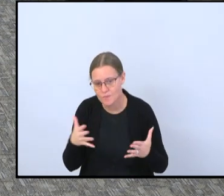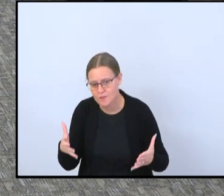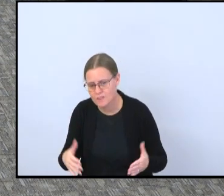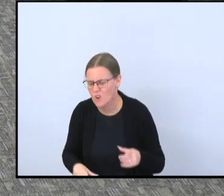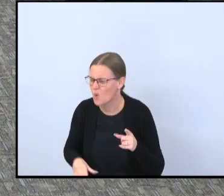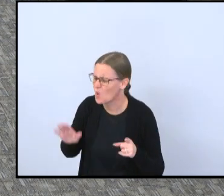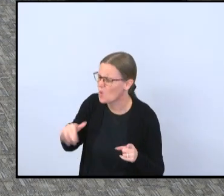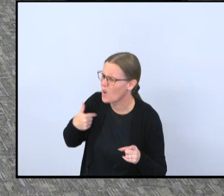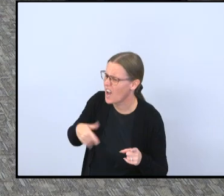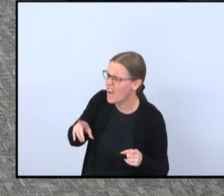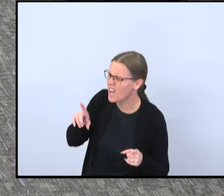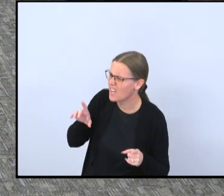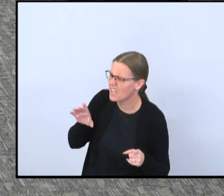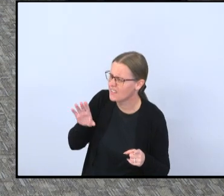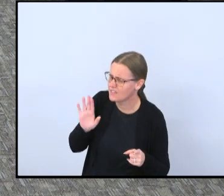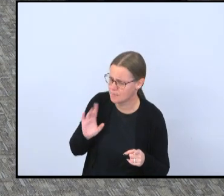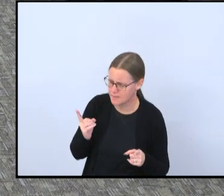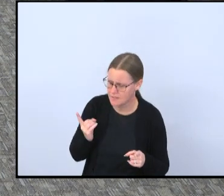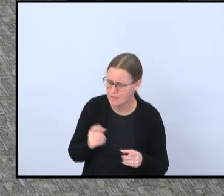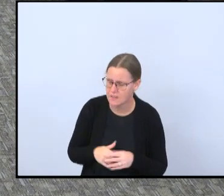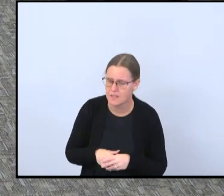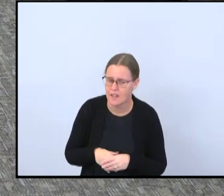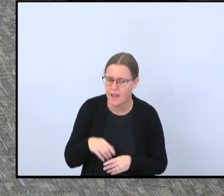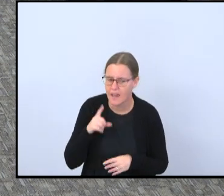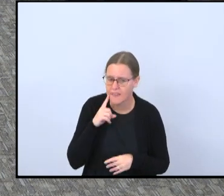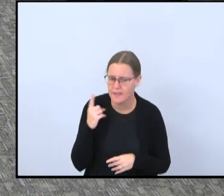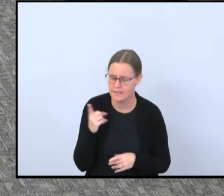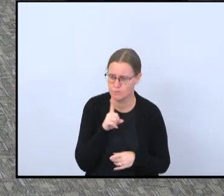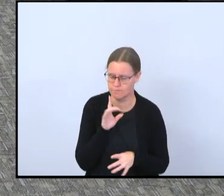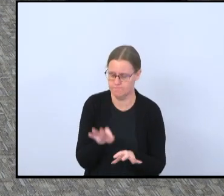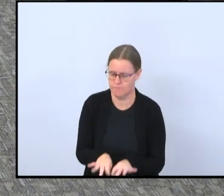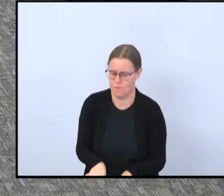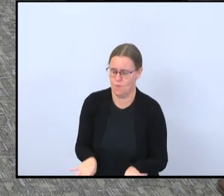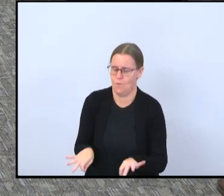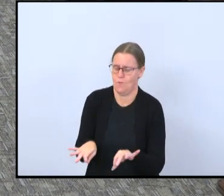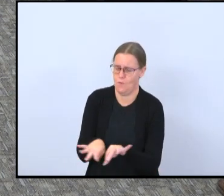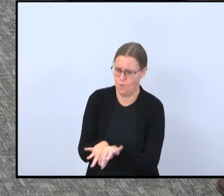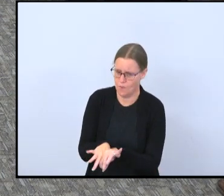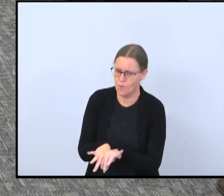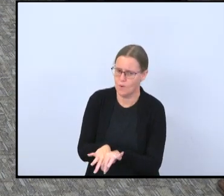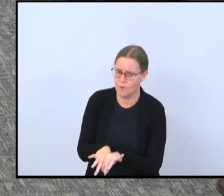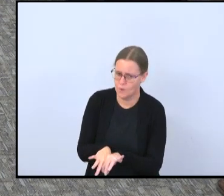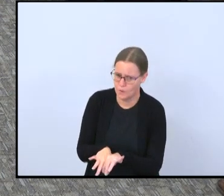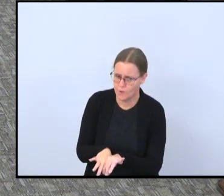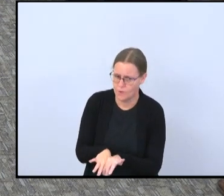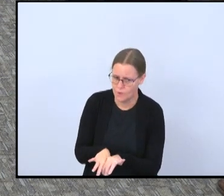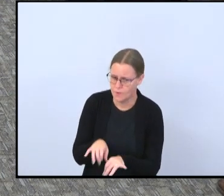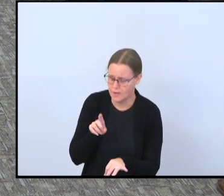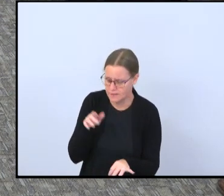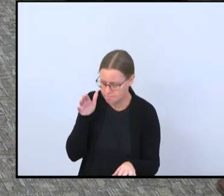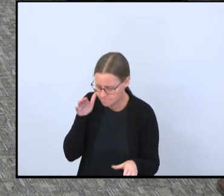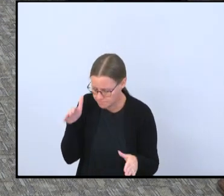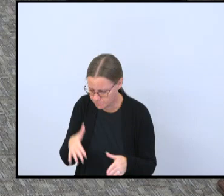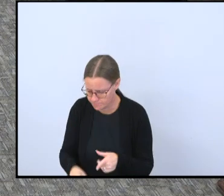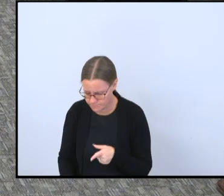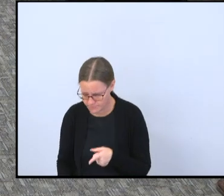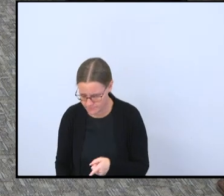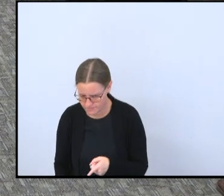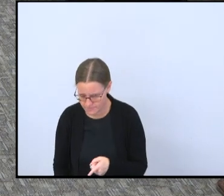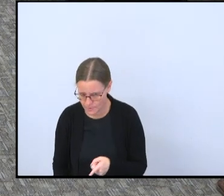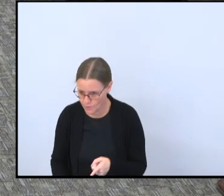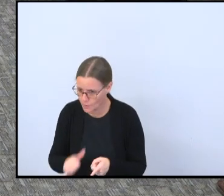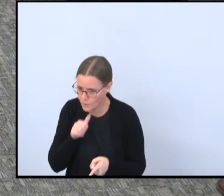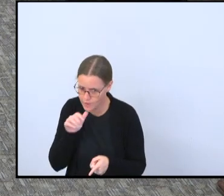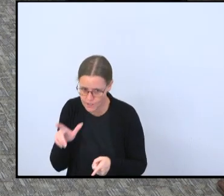Mr. Real Grant. quick, I think a key to this that we need to hone in on is that we're not doing